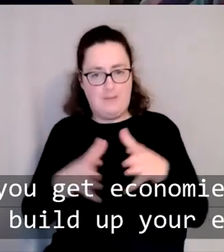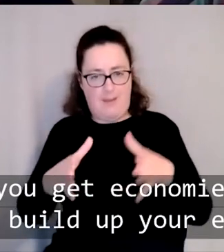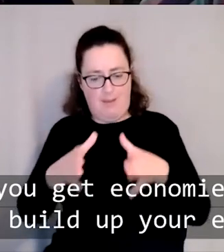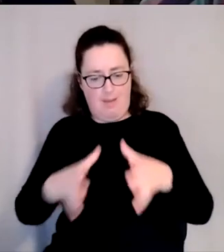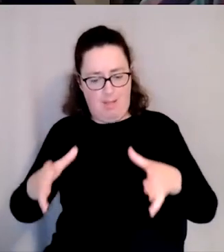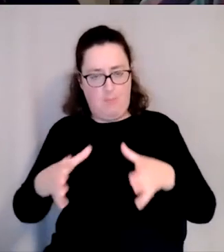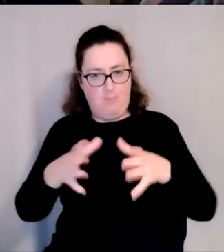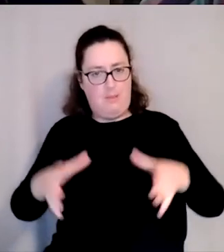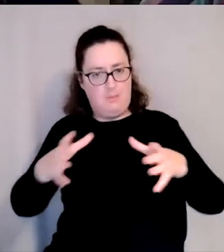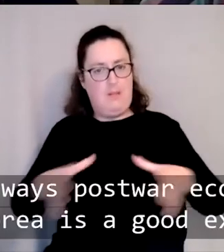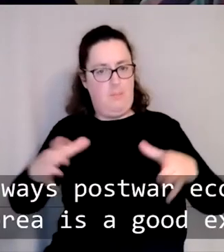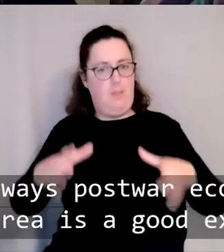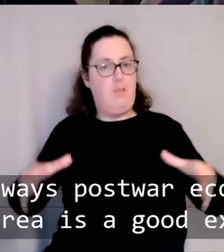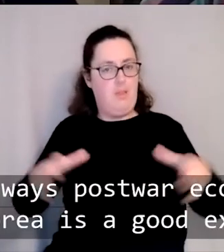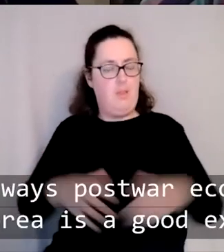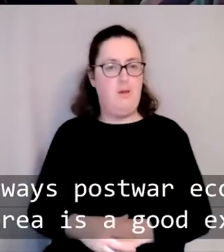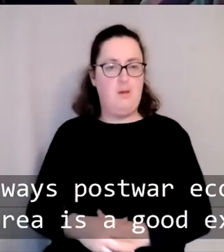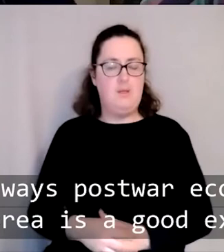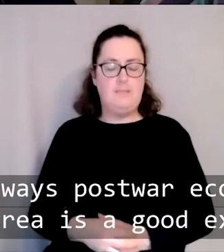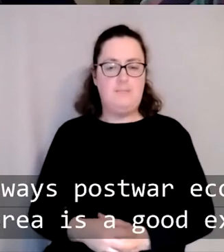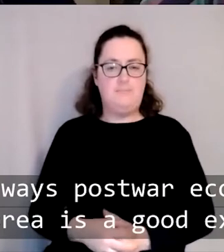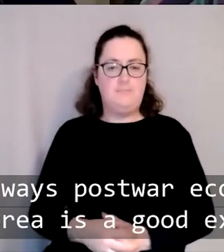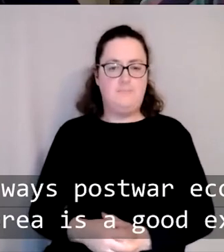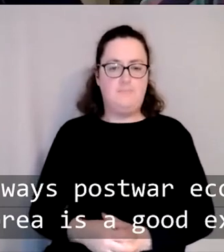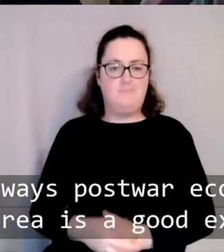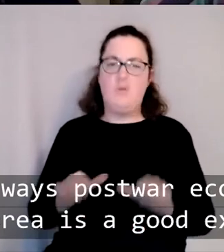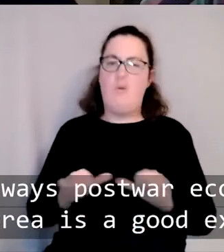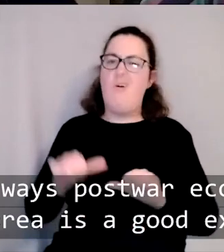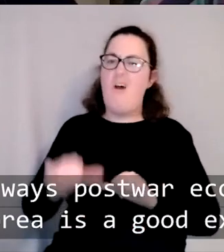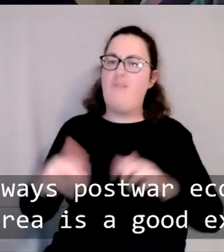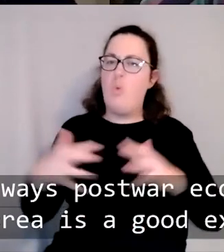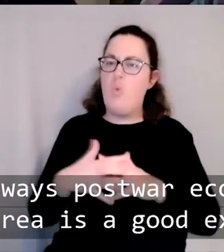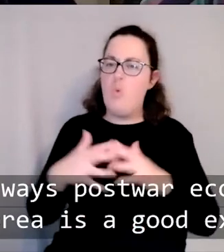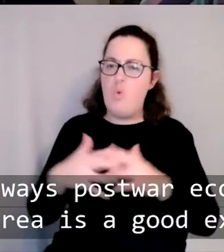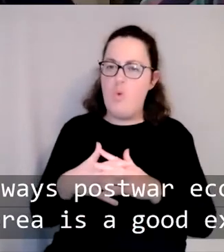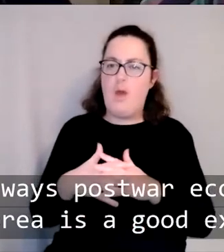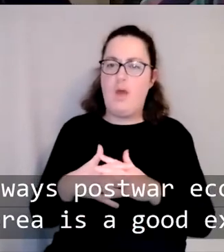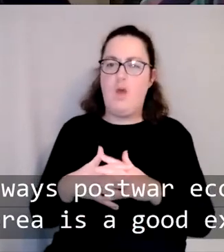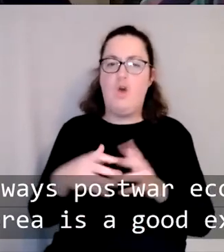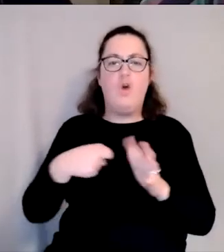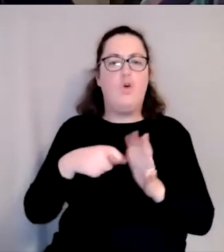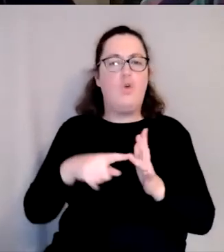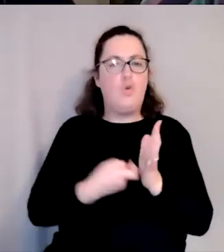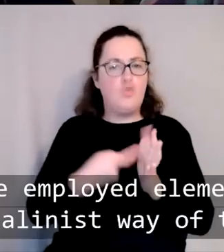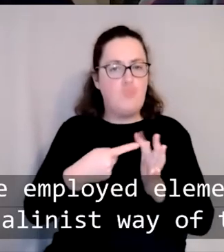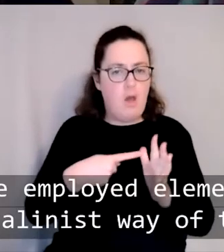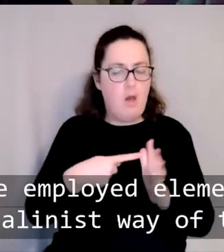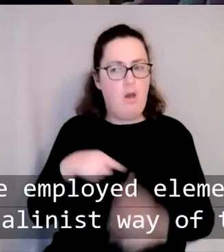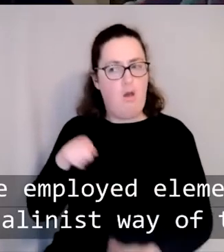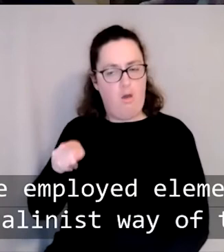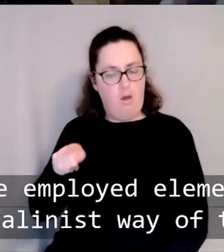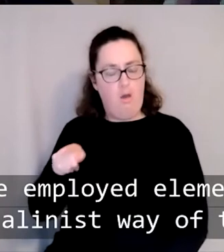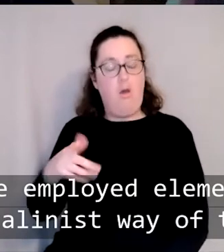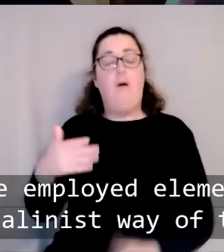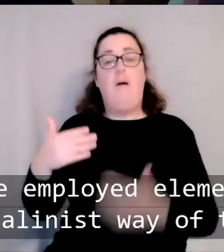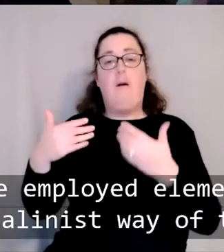your economy. And in many ways, post-war economies like, Korea is a good example, have